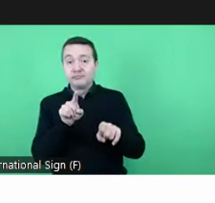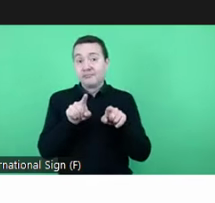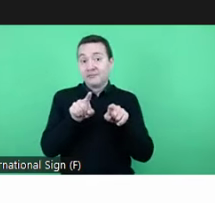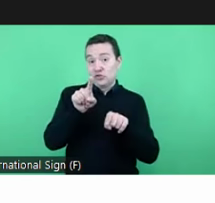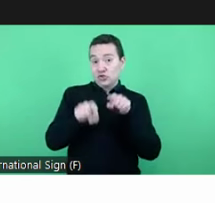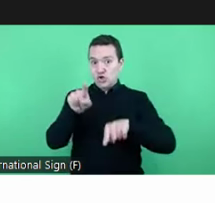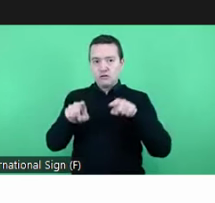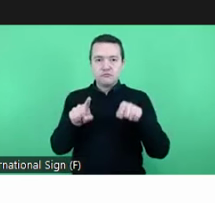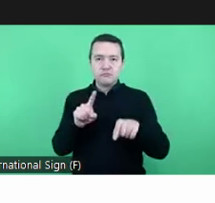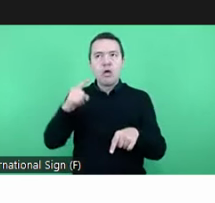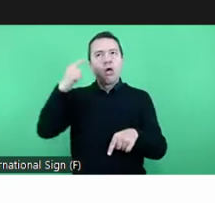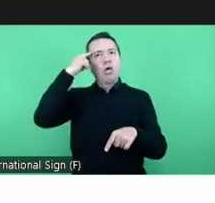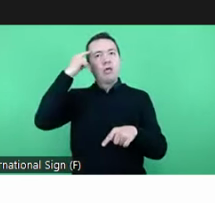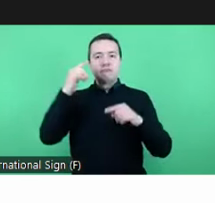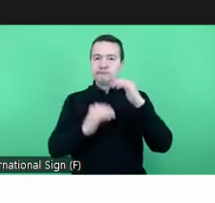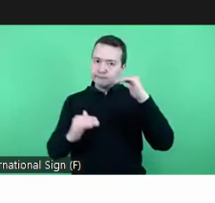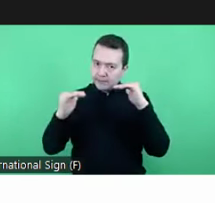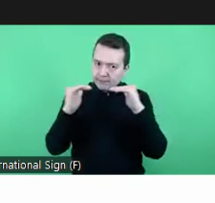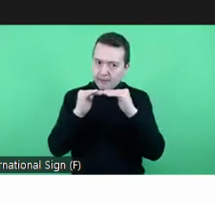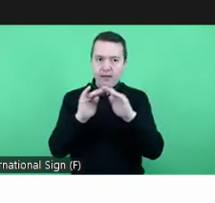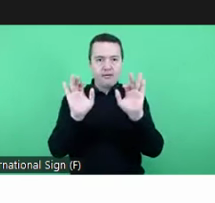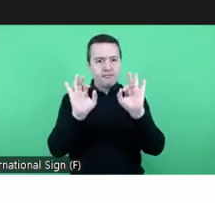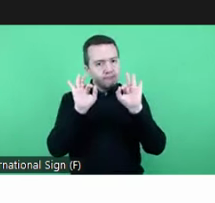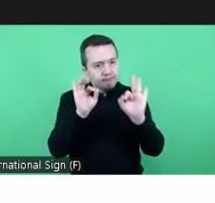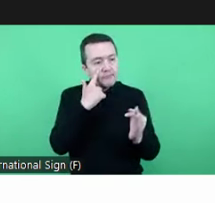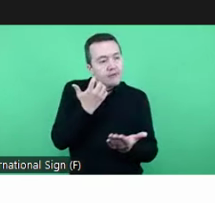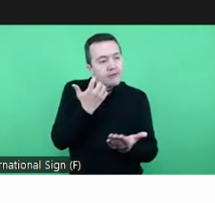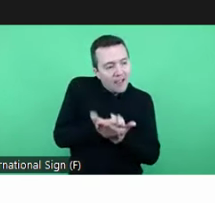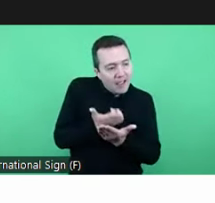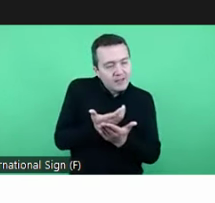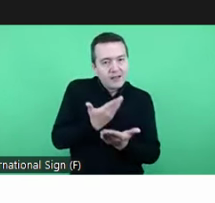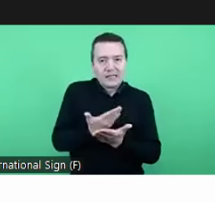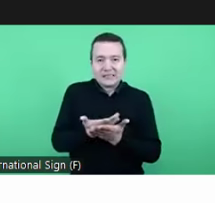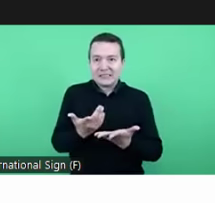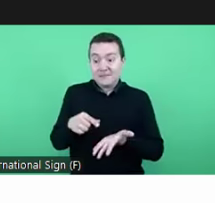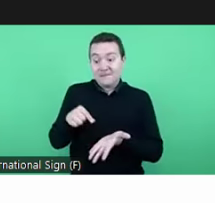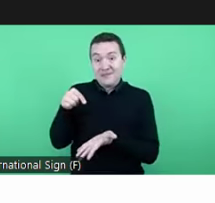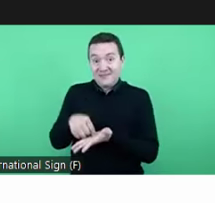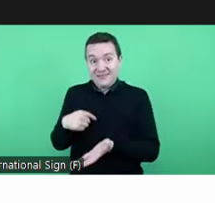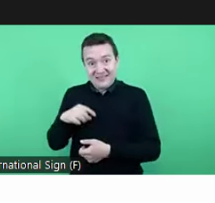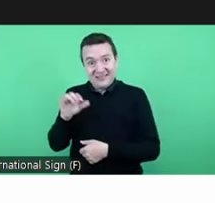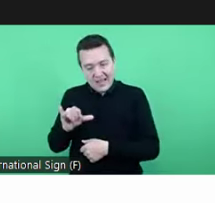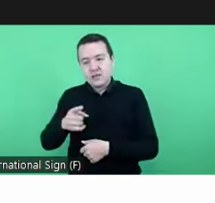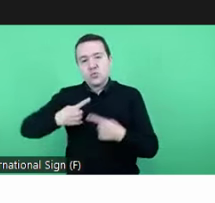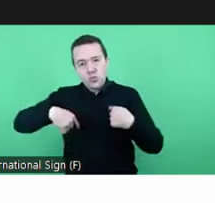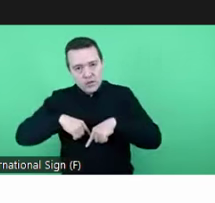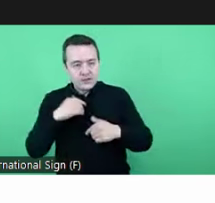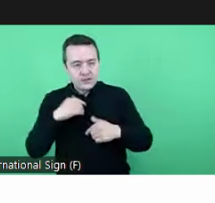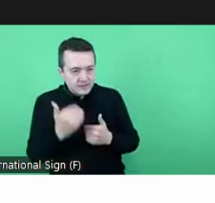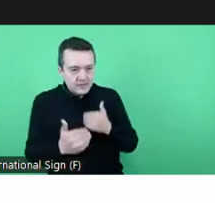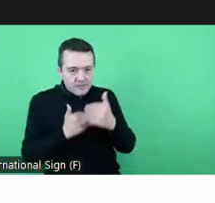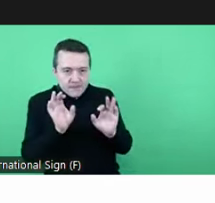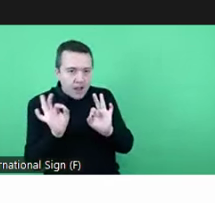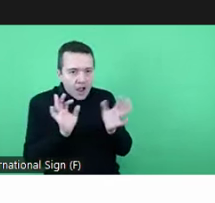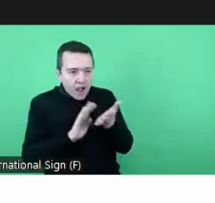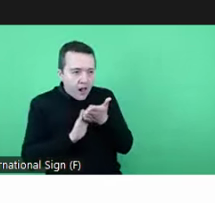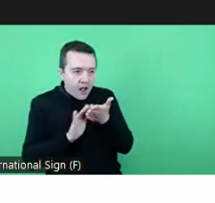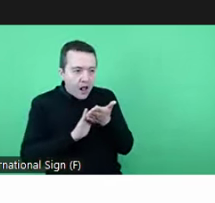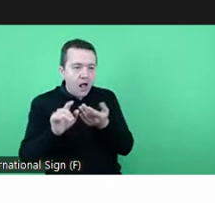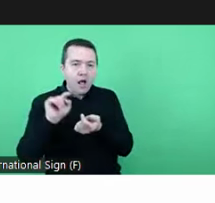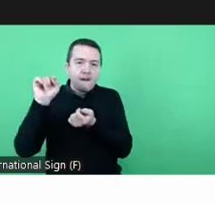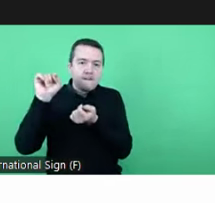with transparencia o equality or de evidence eficiencia del criteria sistema. Por eso se está trabajando en or un system proceso de efficiency, which is eliminación why de there's work recursos de on a amparo,